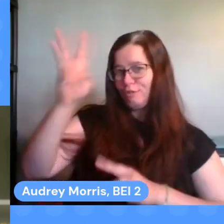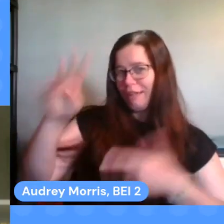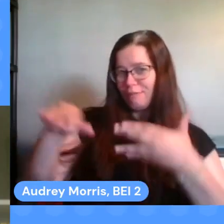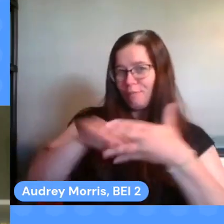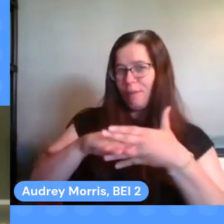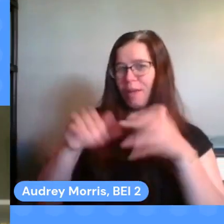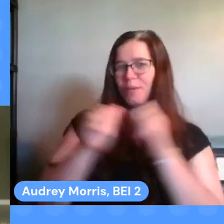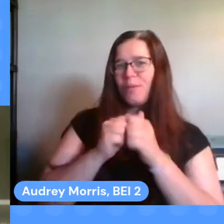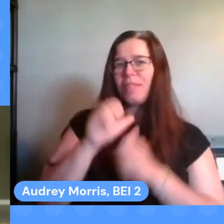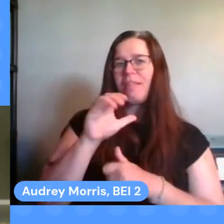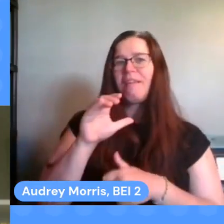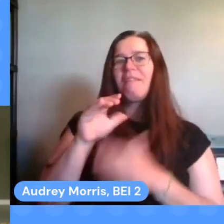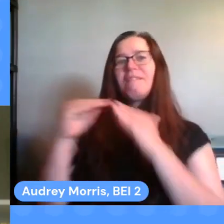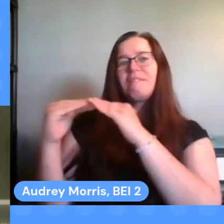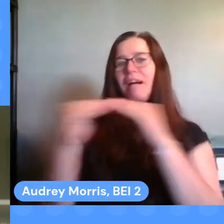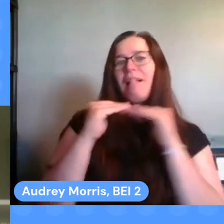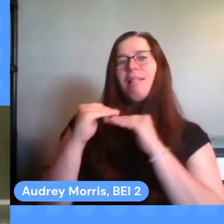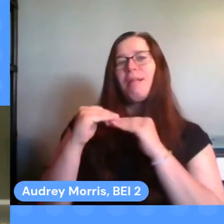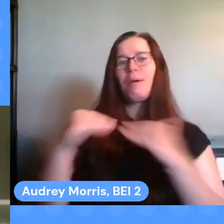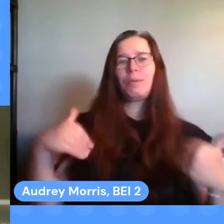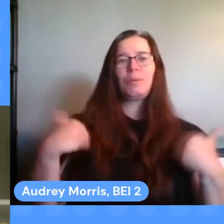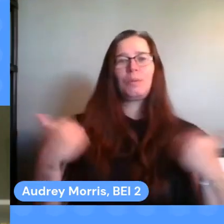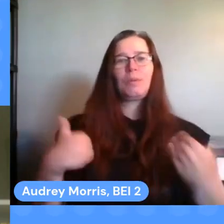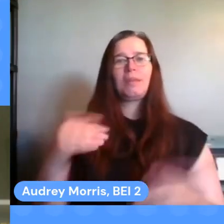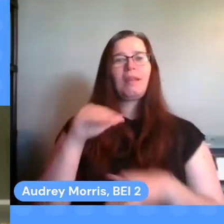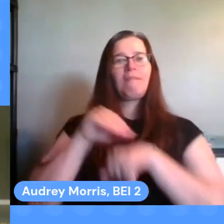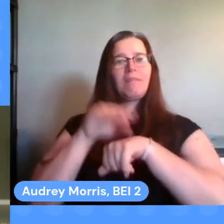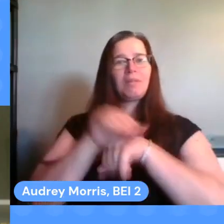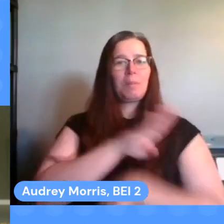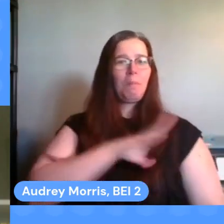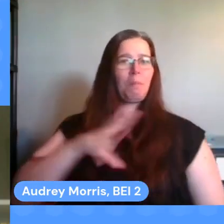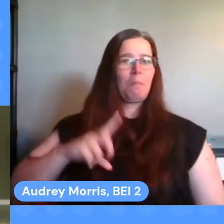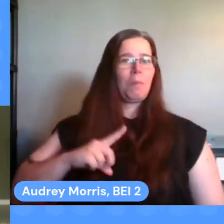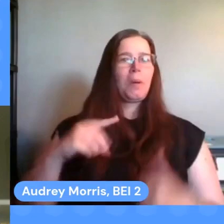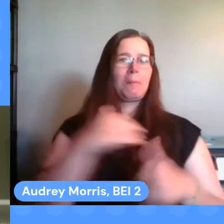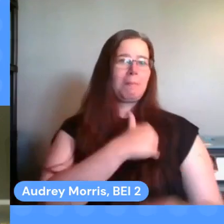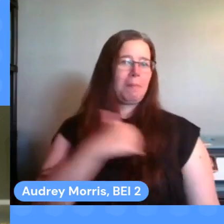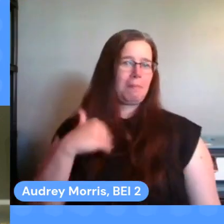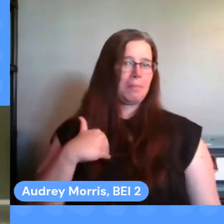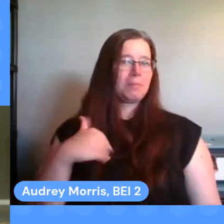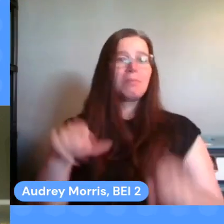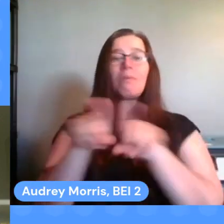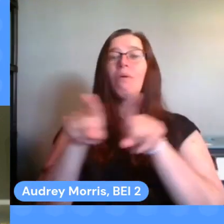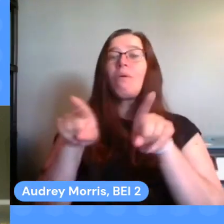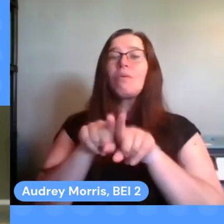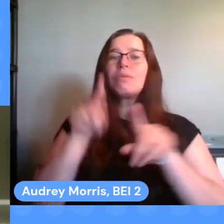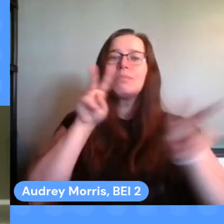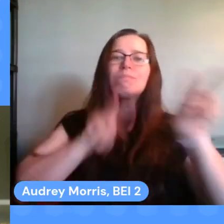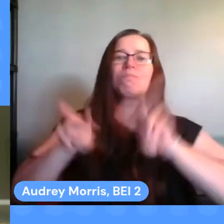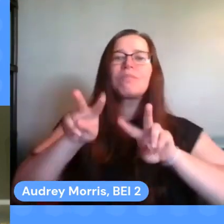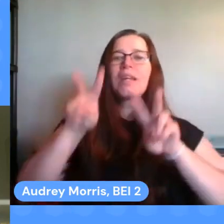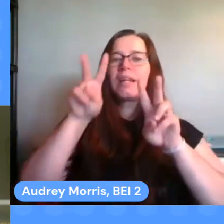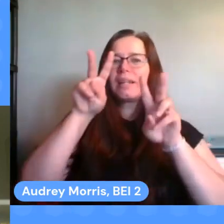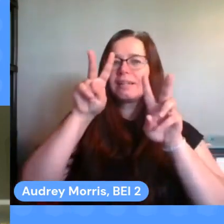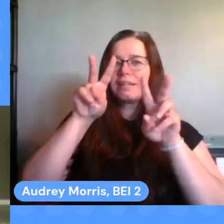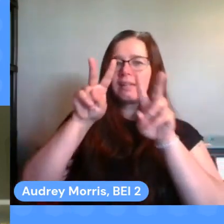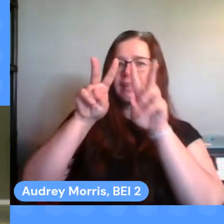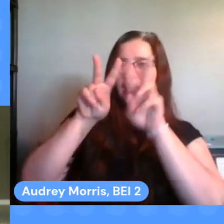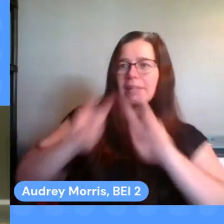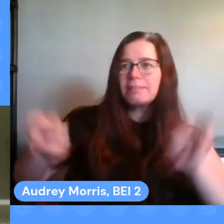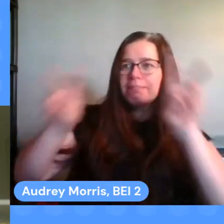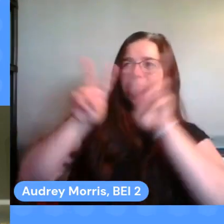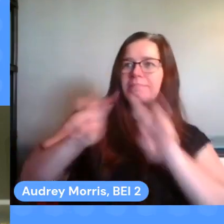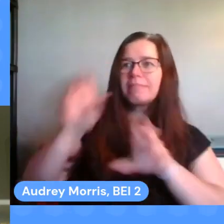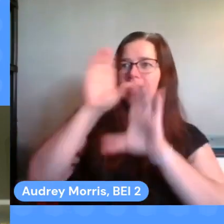my fellow Scratch Youth Advisory Board members. I'm also looking forward to the Exploring AI in Scratch